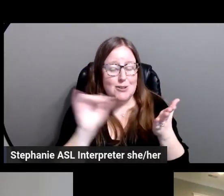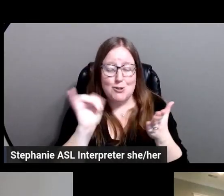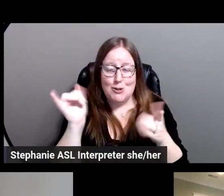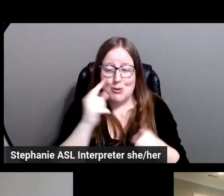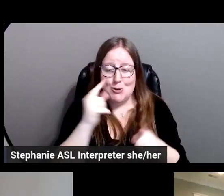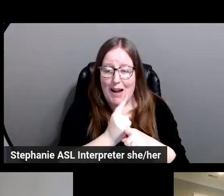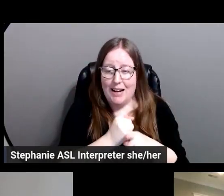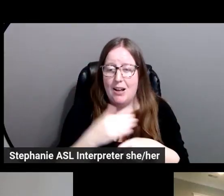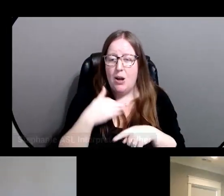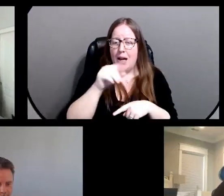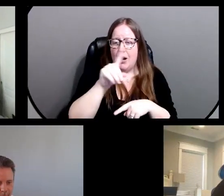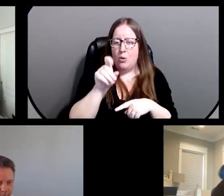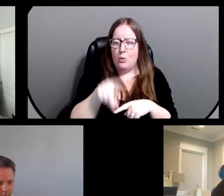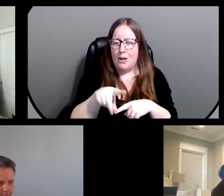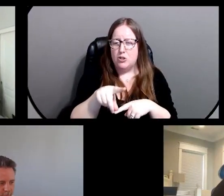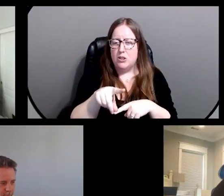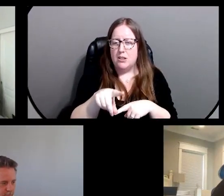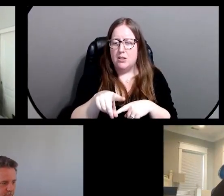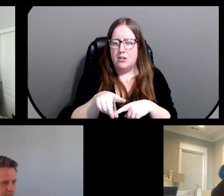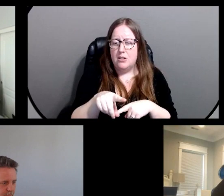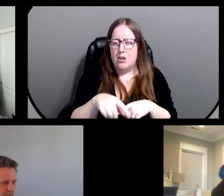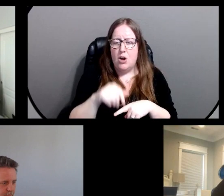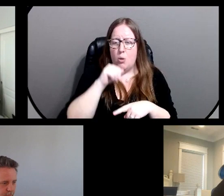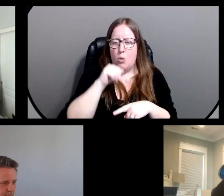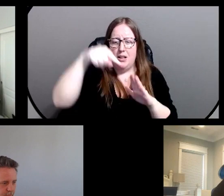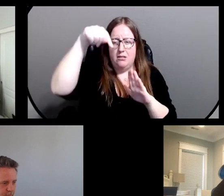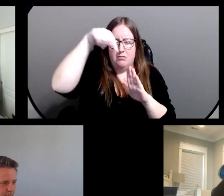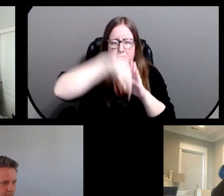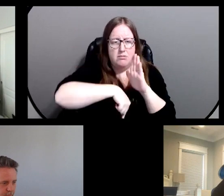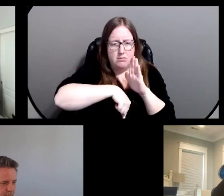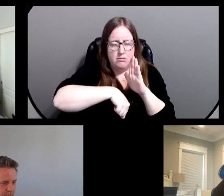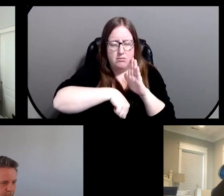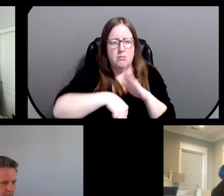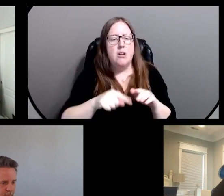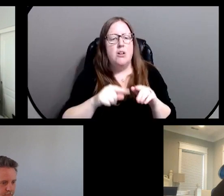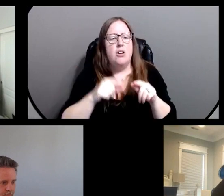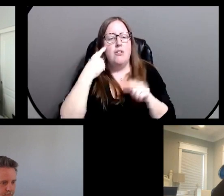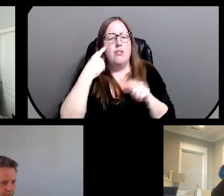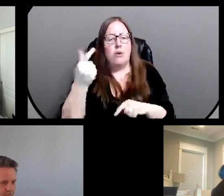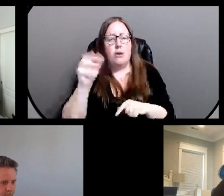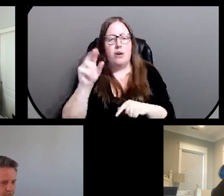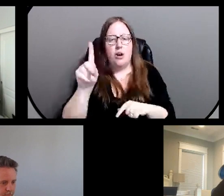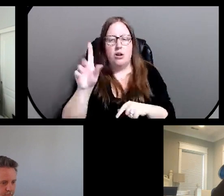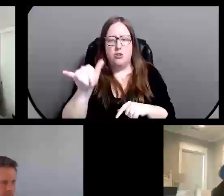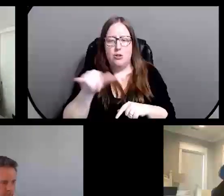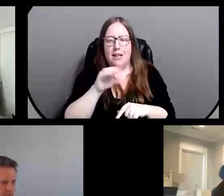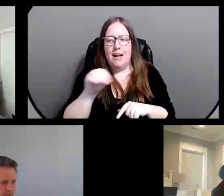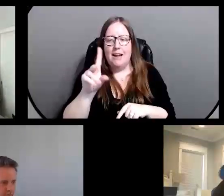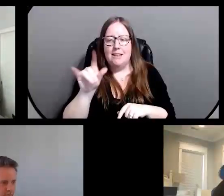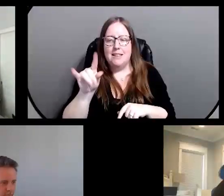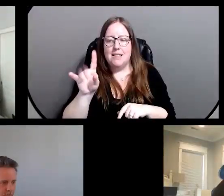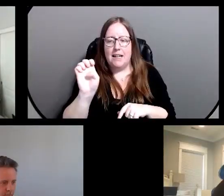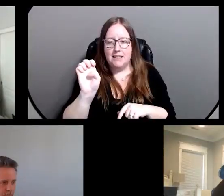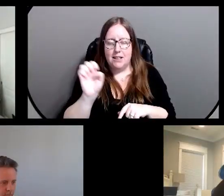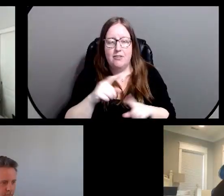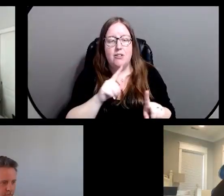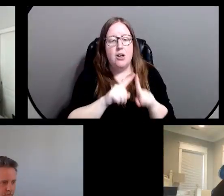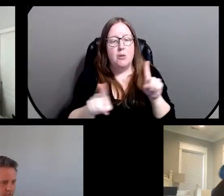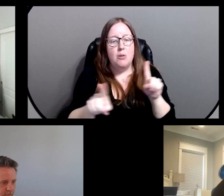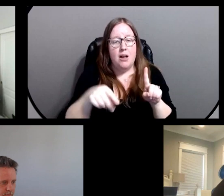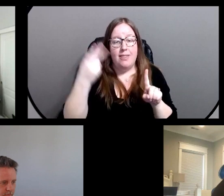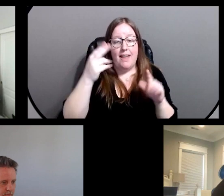was a question that we didn't really dive into guard duty in detective, but we scratched it high